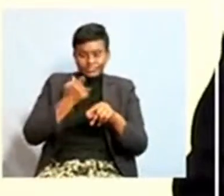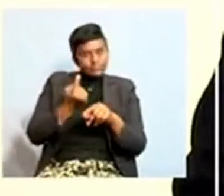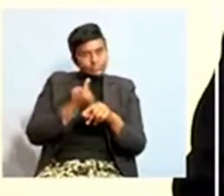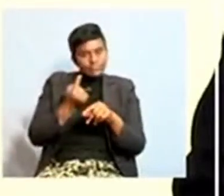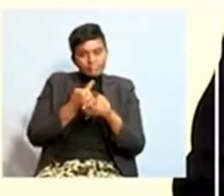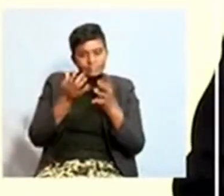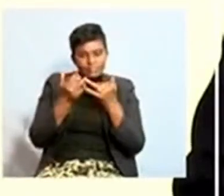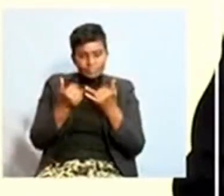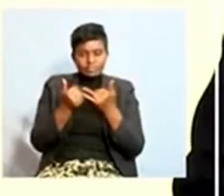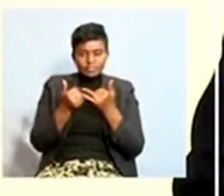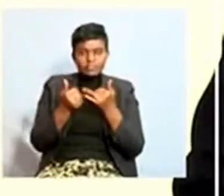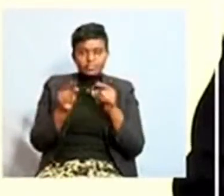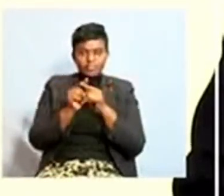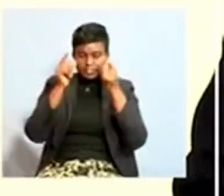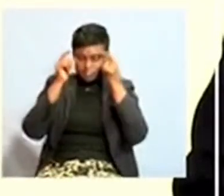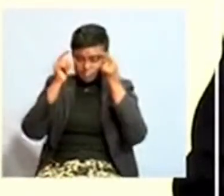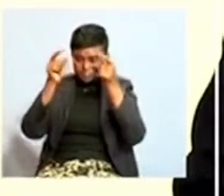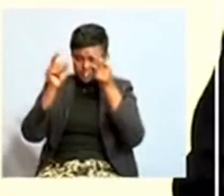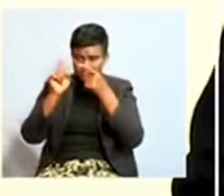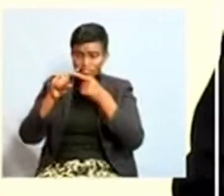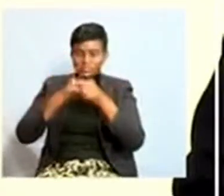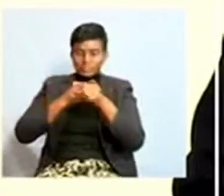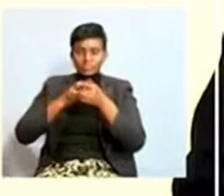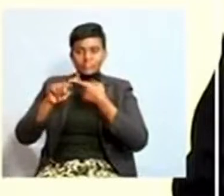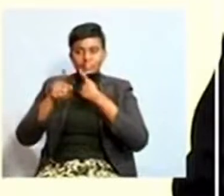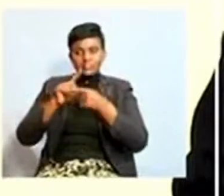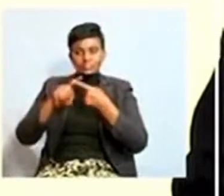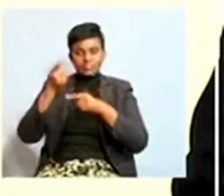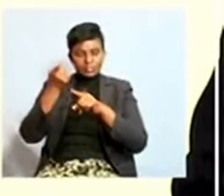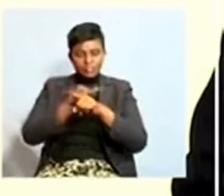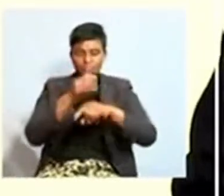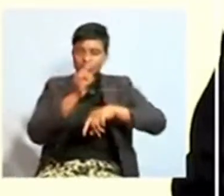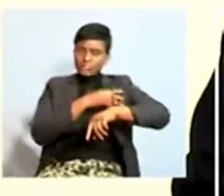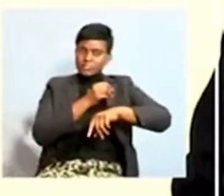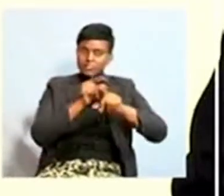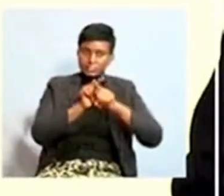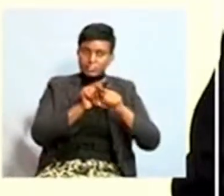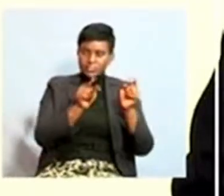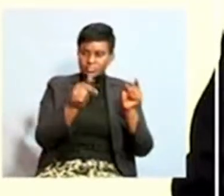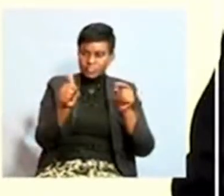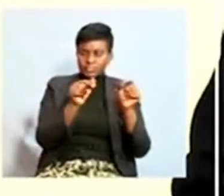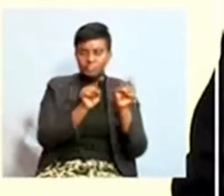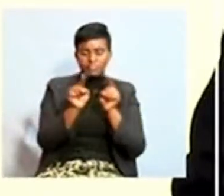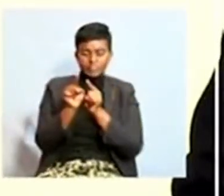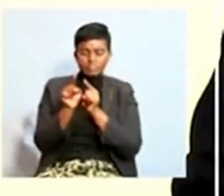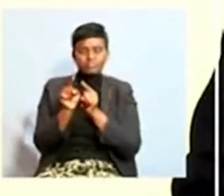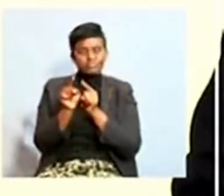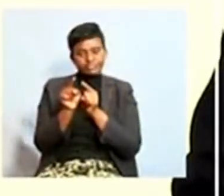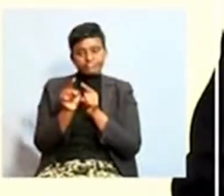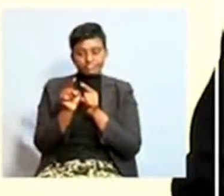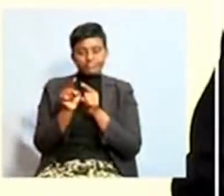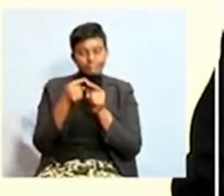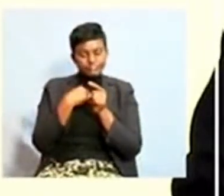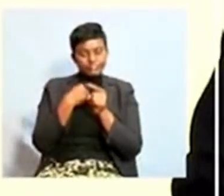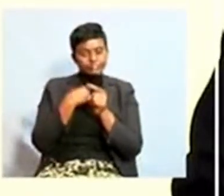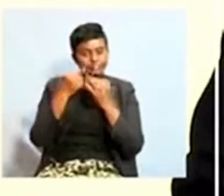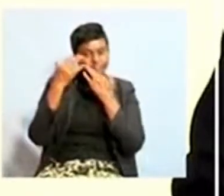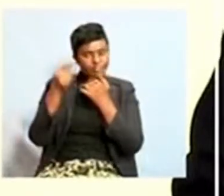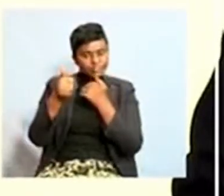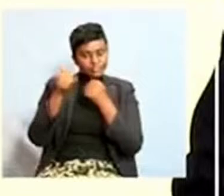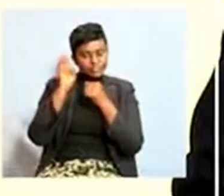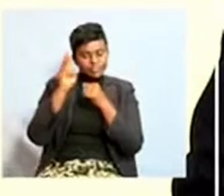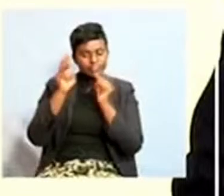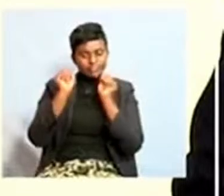to hand over to my colleague from investments to also, I hope that he'll